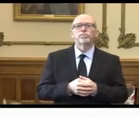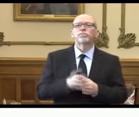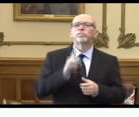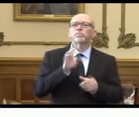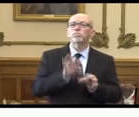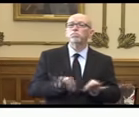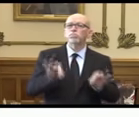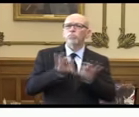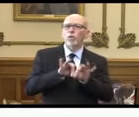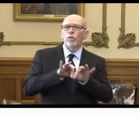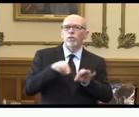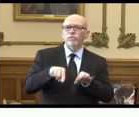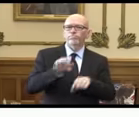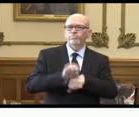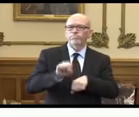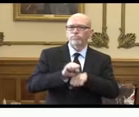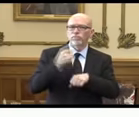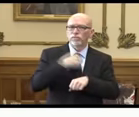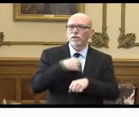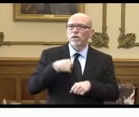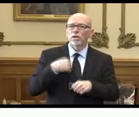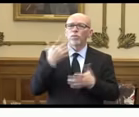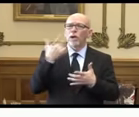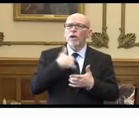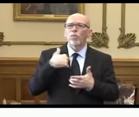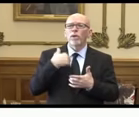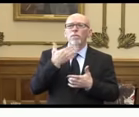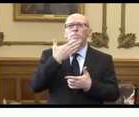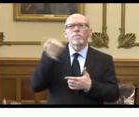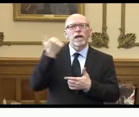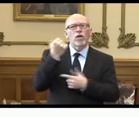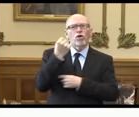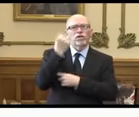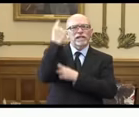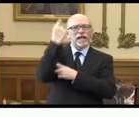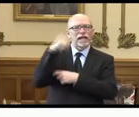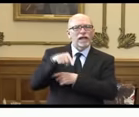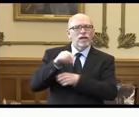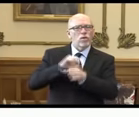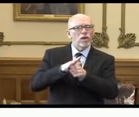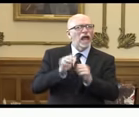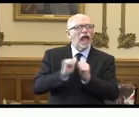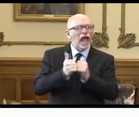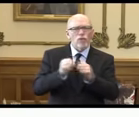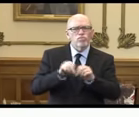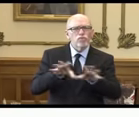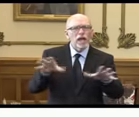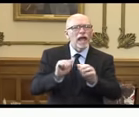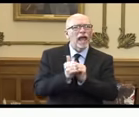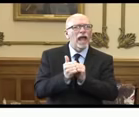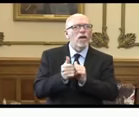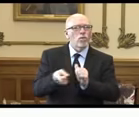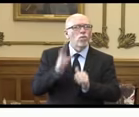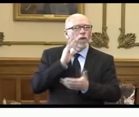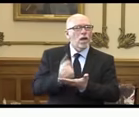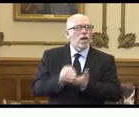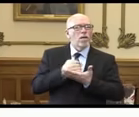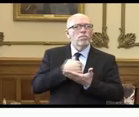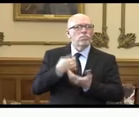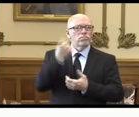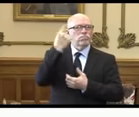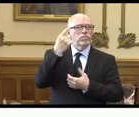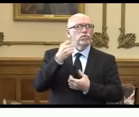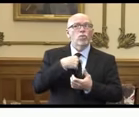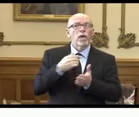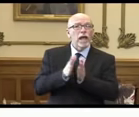important part for us to better understand how this virus spreads in our communities. And so we're just asking